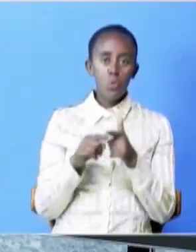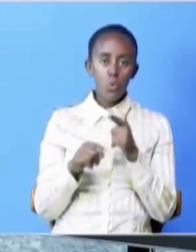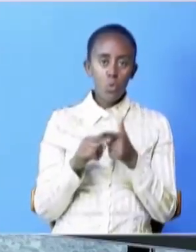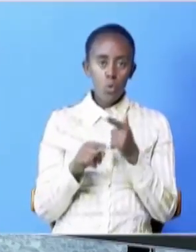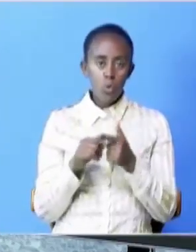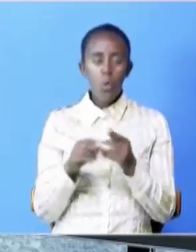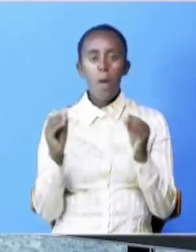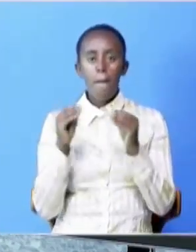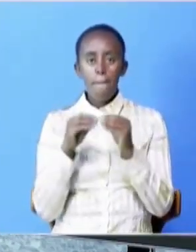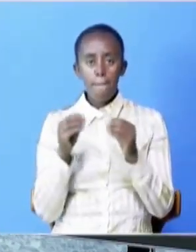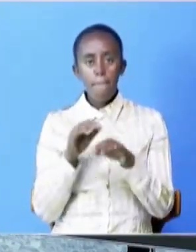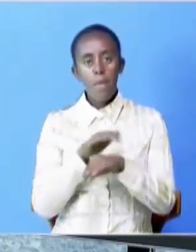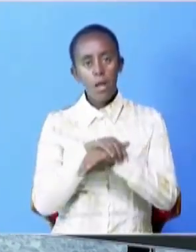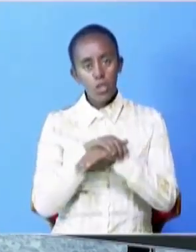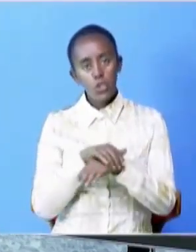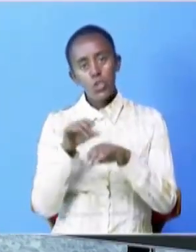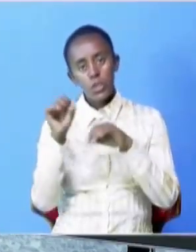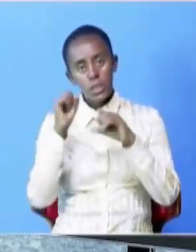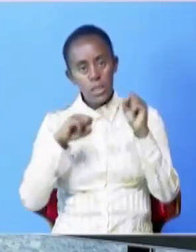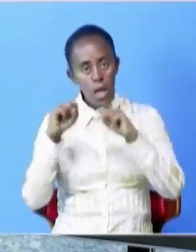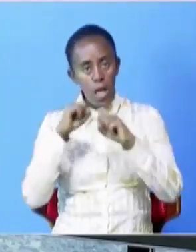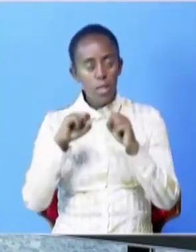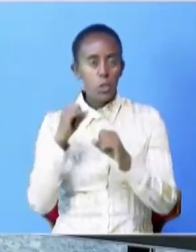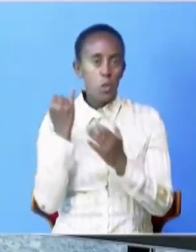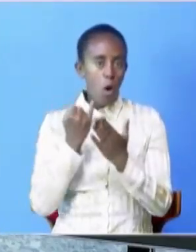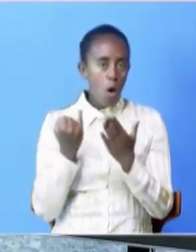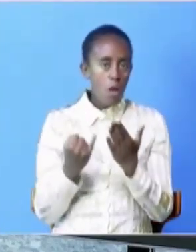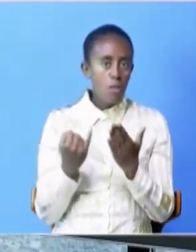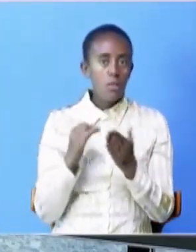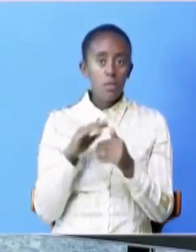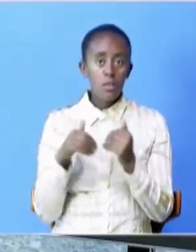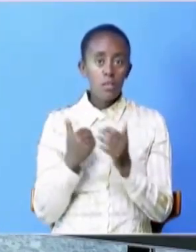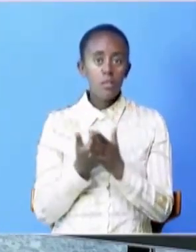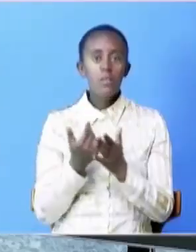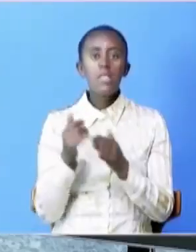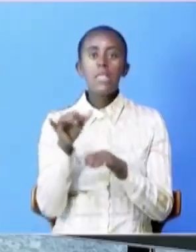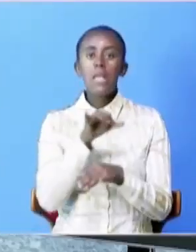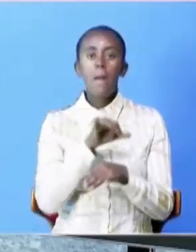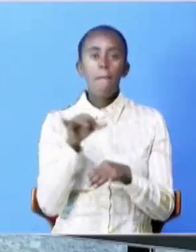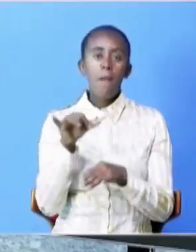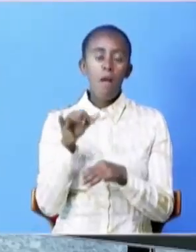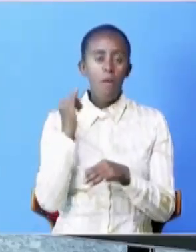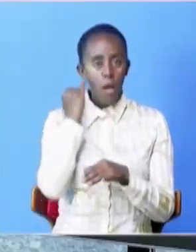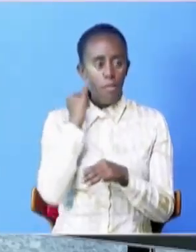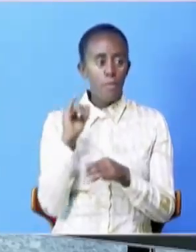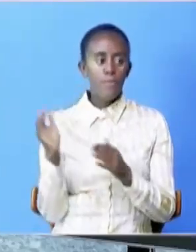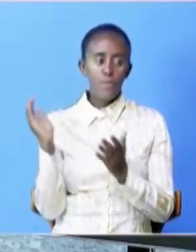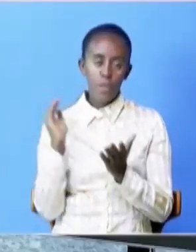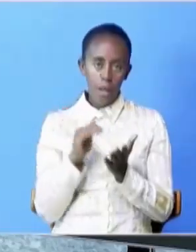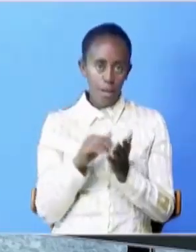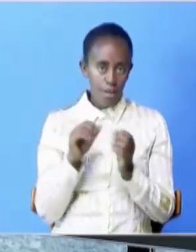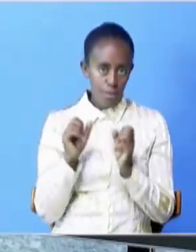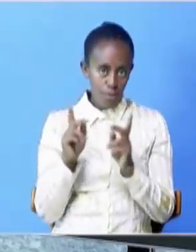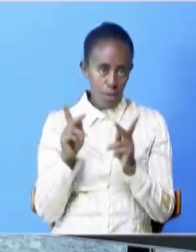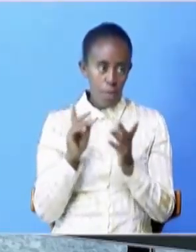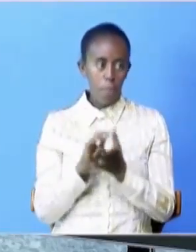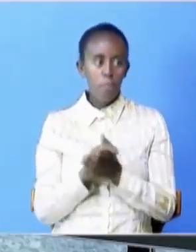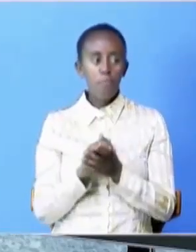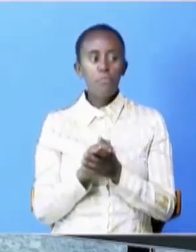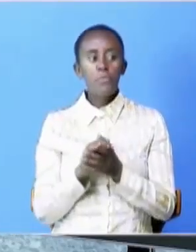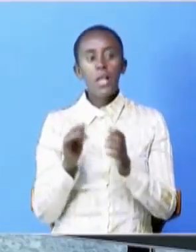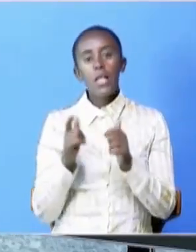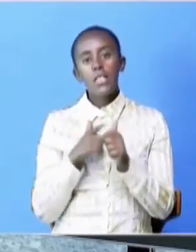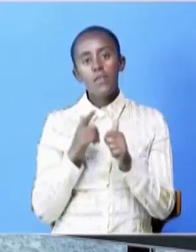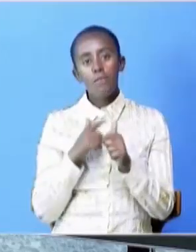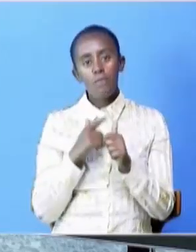example, math, English, science, art, these are what? Similar items again. Okay, so the